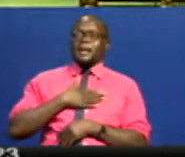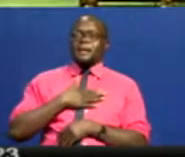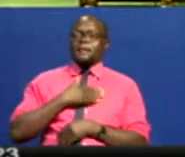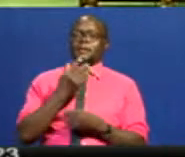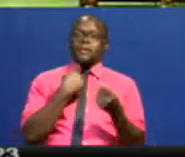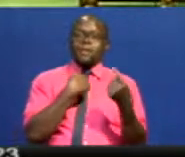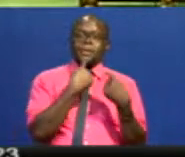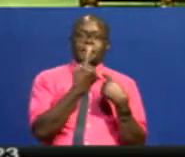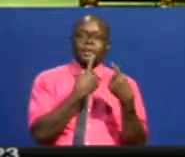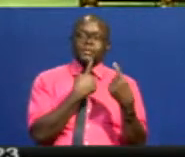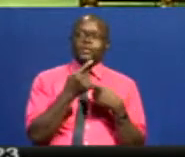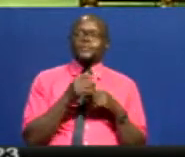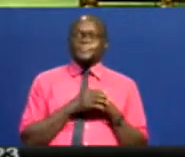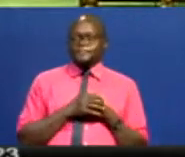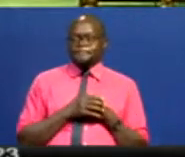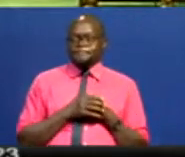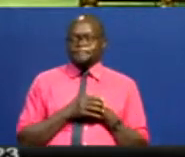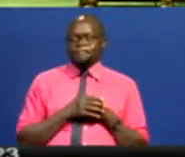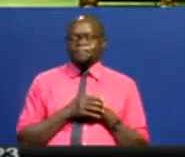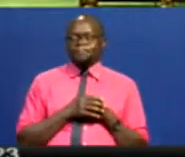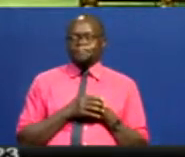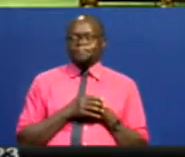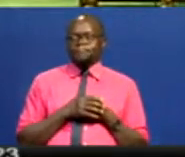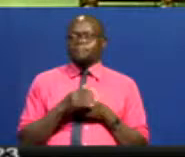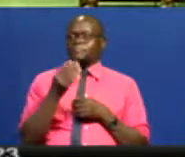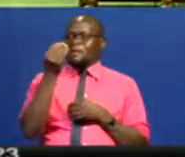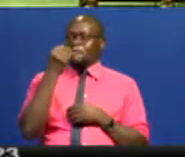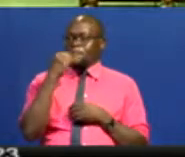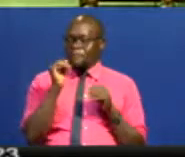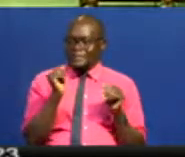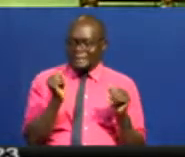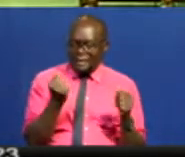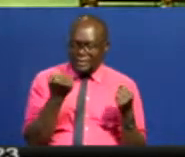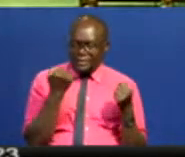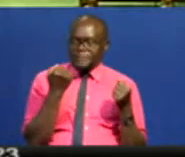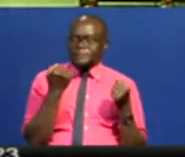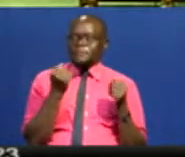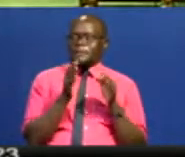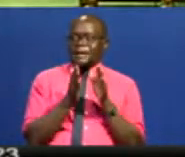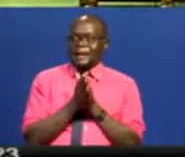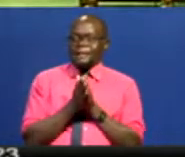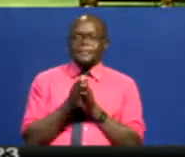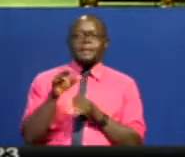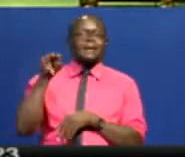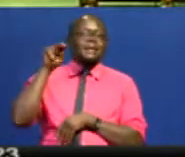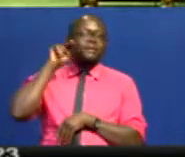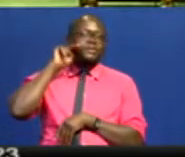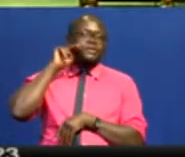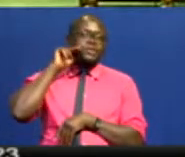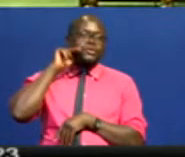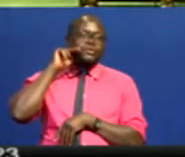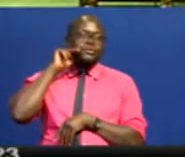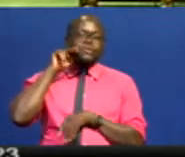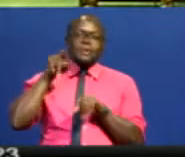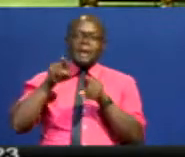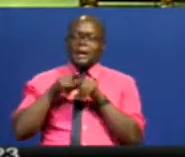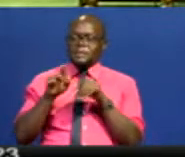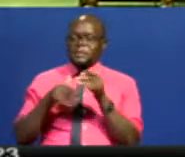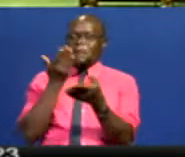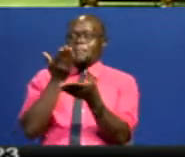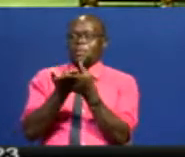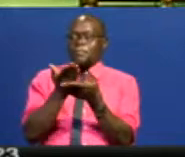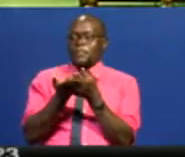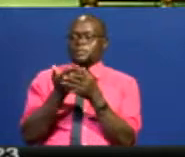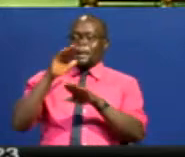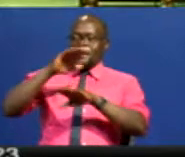motion on food security and nutrition as moved here by my